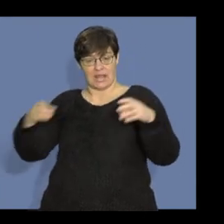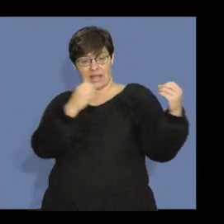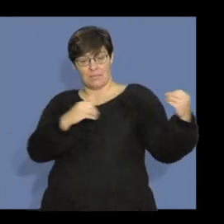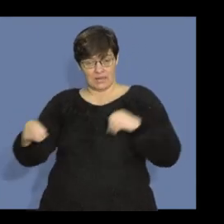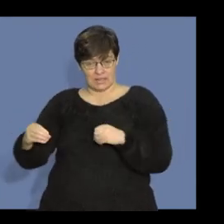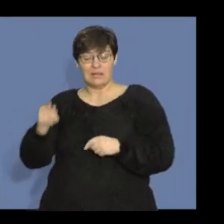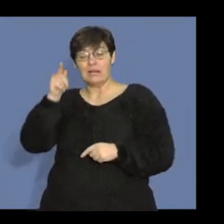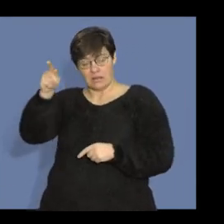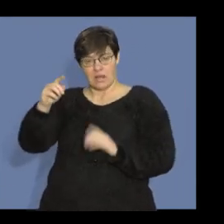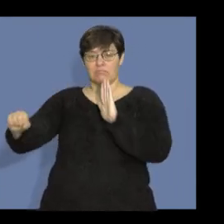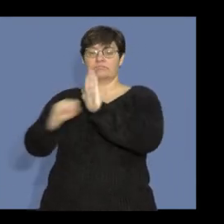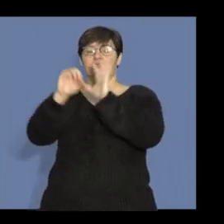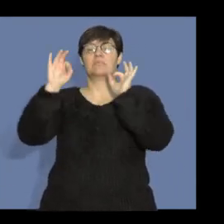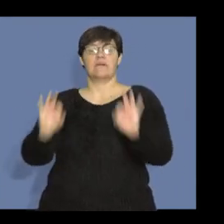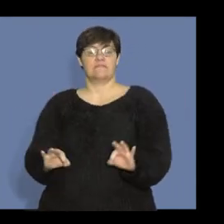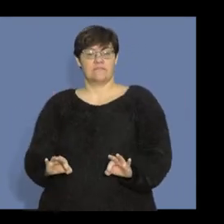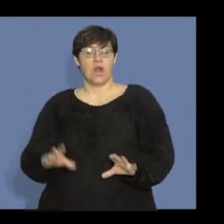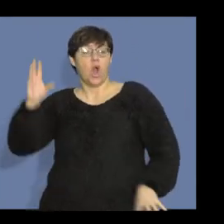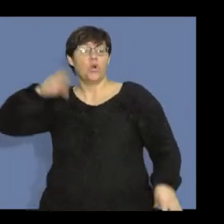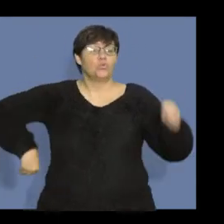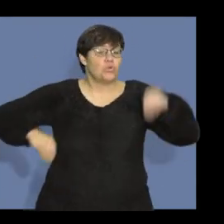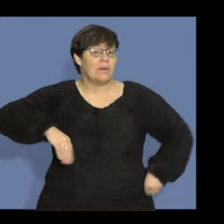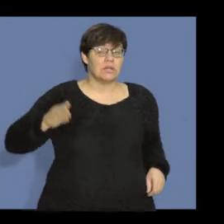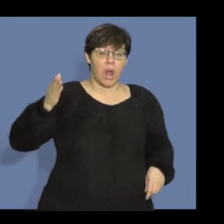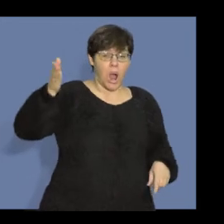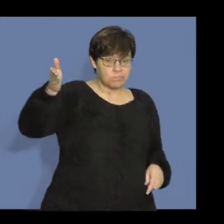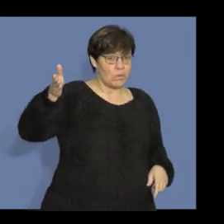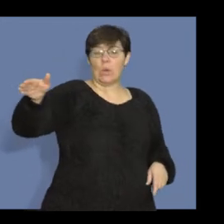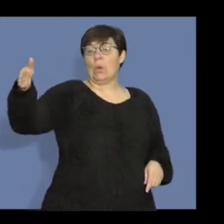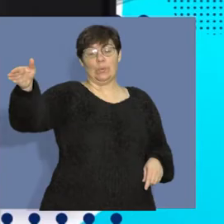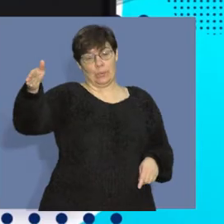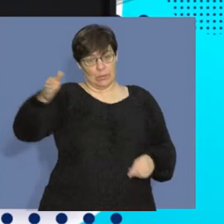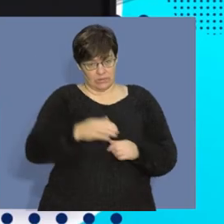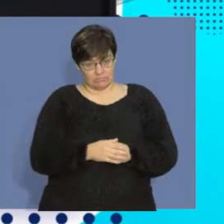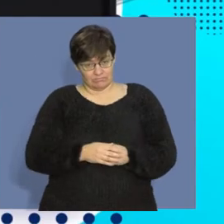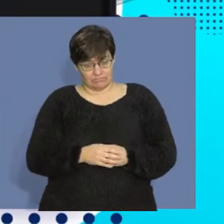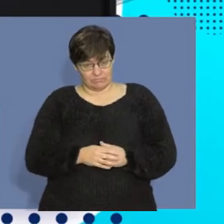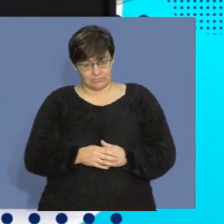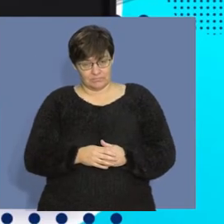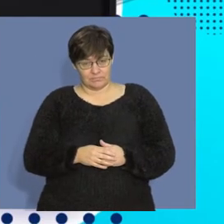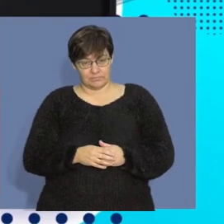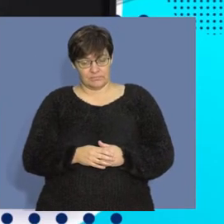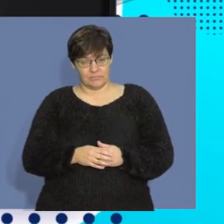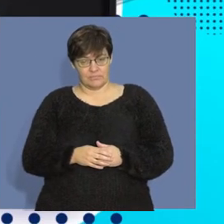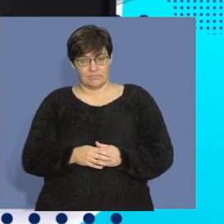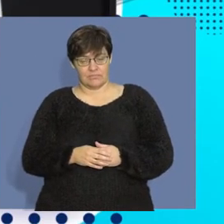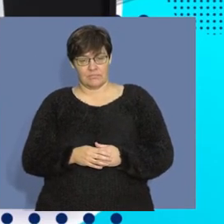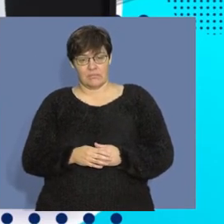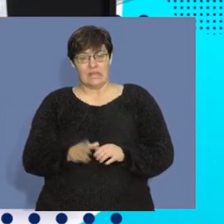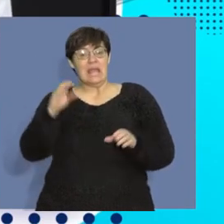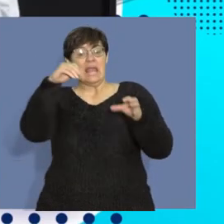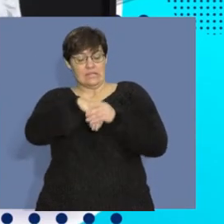accredited and free from corruption. Very, very, very important. Remember, with regards to